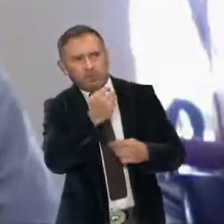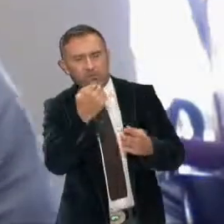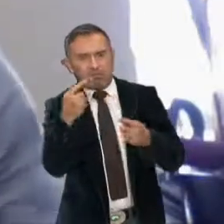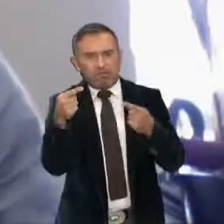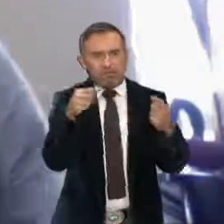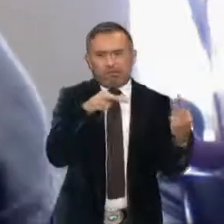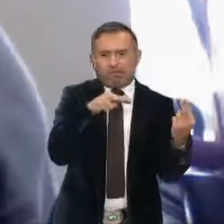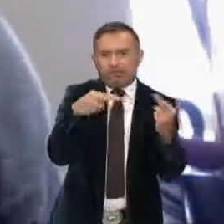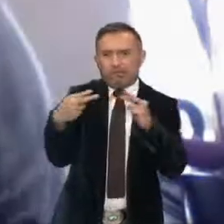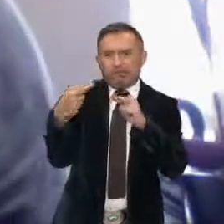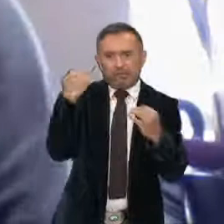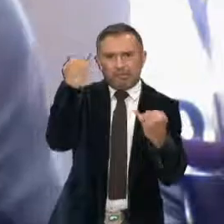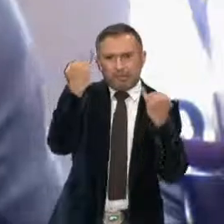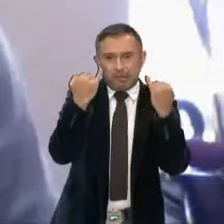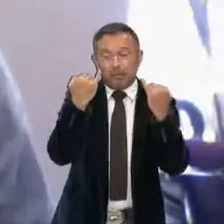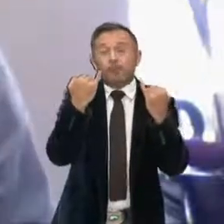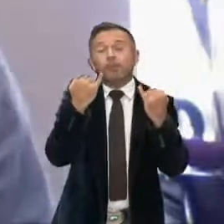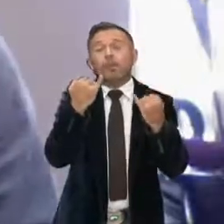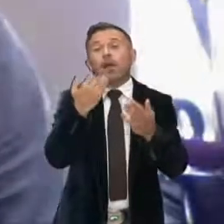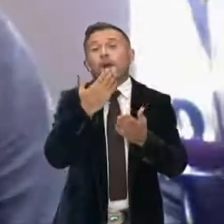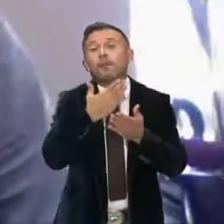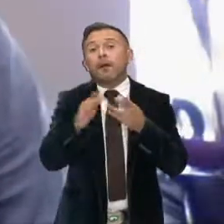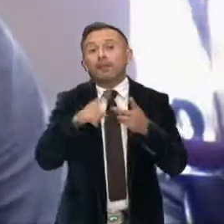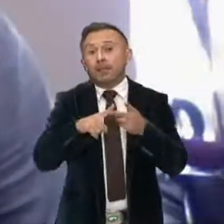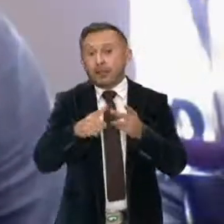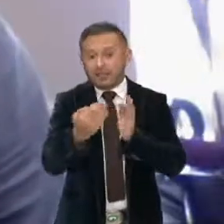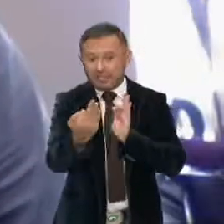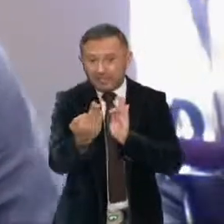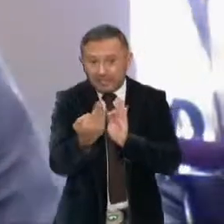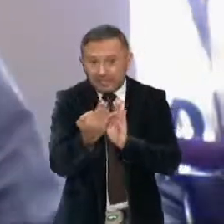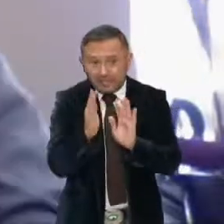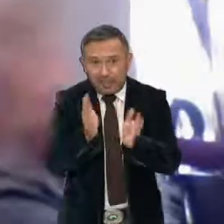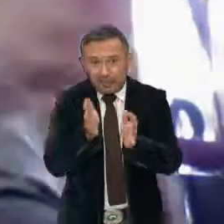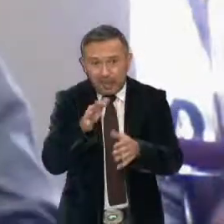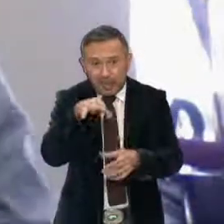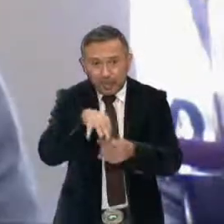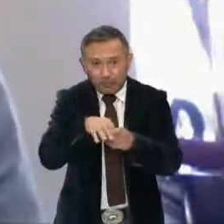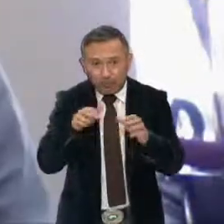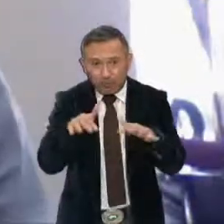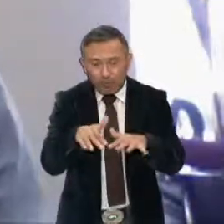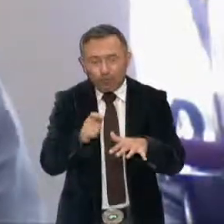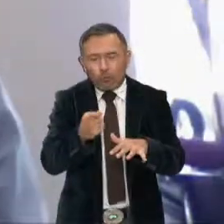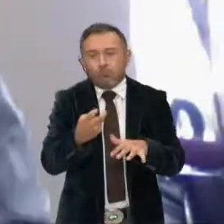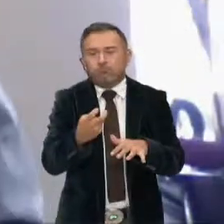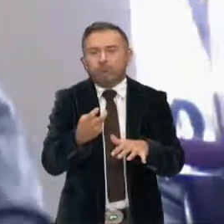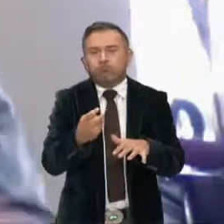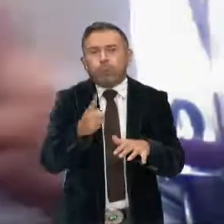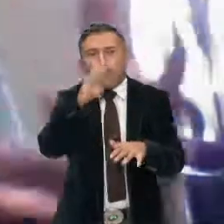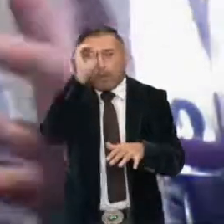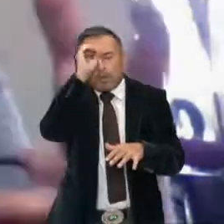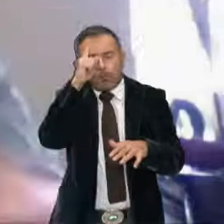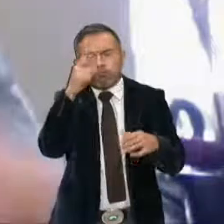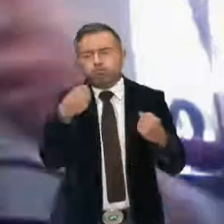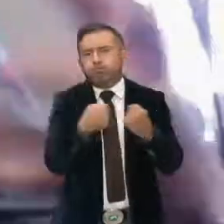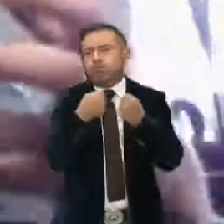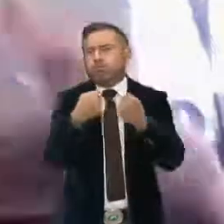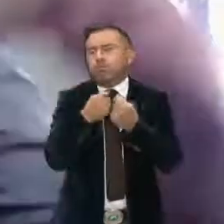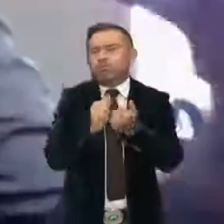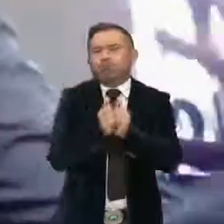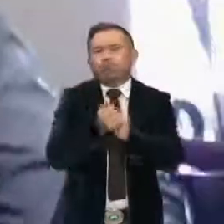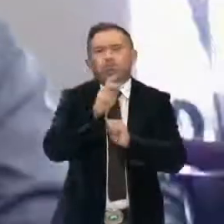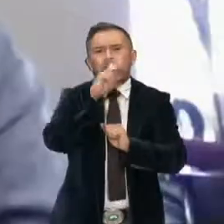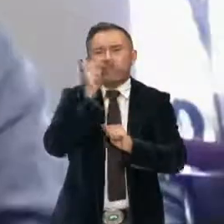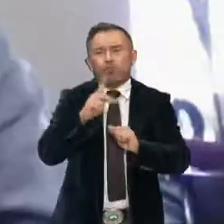towards the other people. And on top of this, there was this election. By definition, it's a process where we can clearly